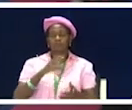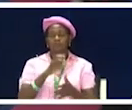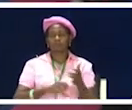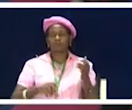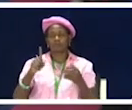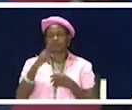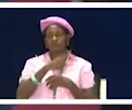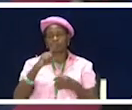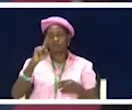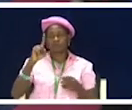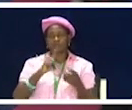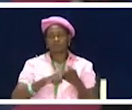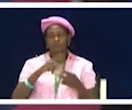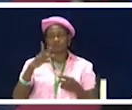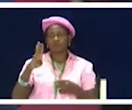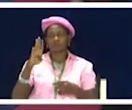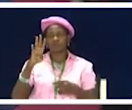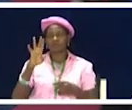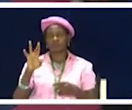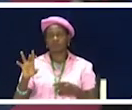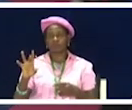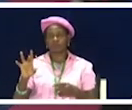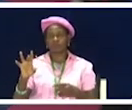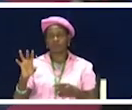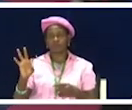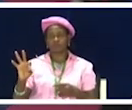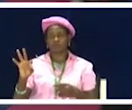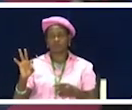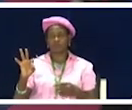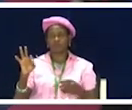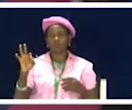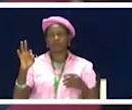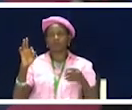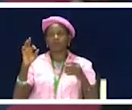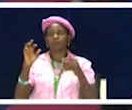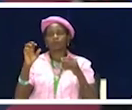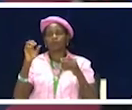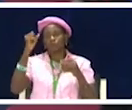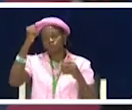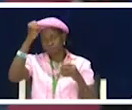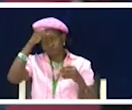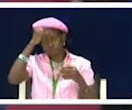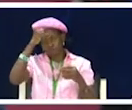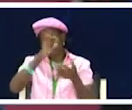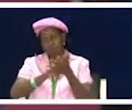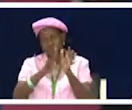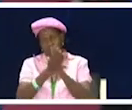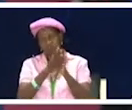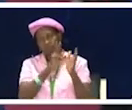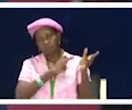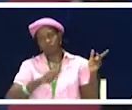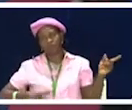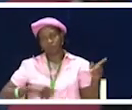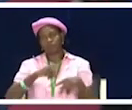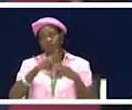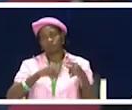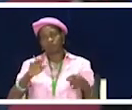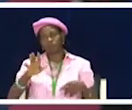to 49, Solomon became king when his father was still alive.